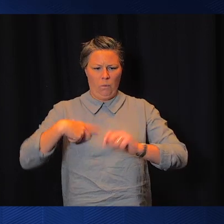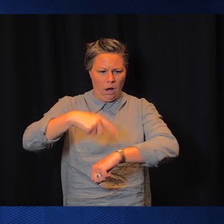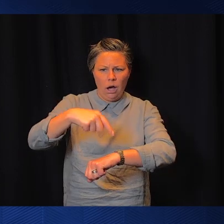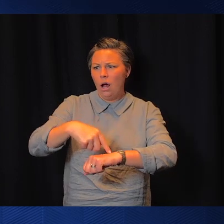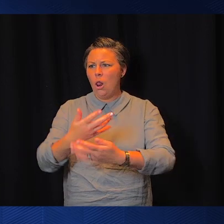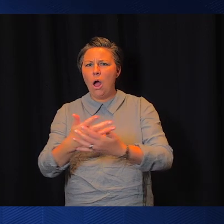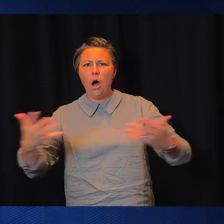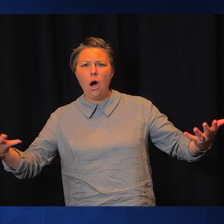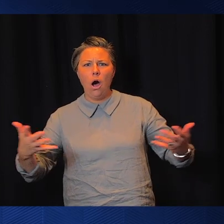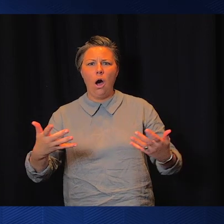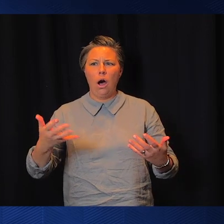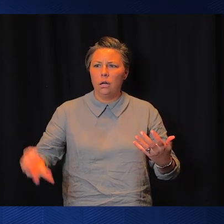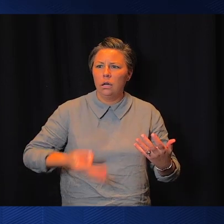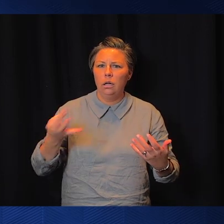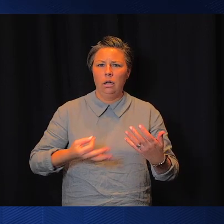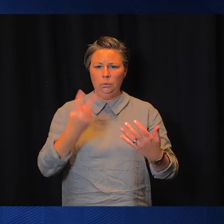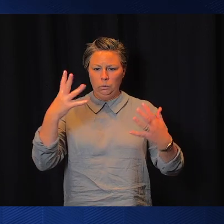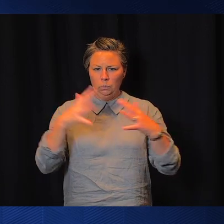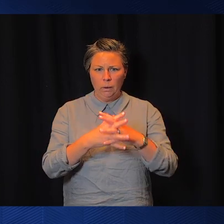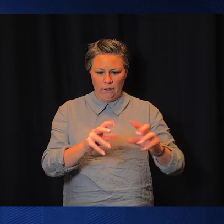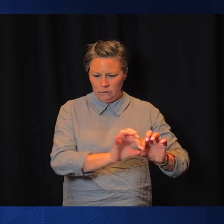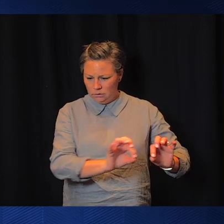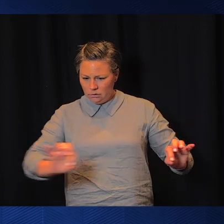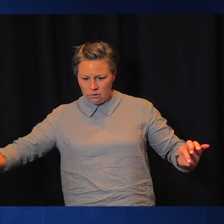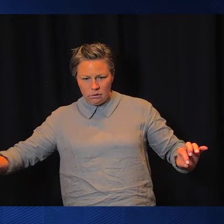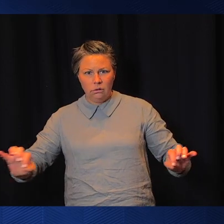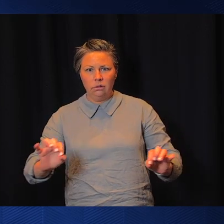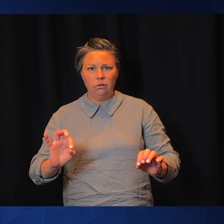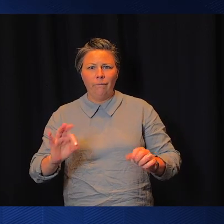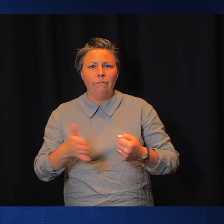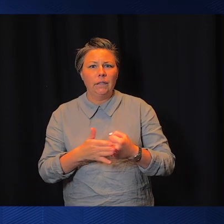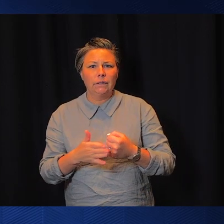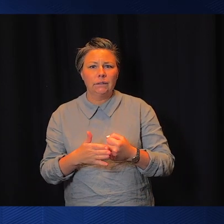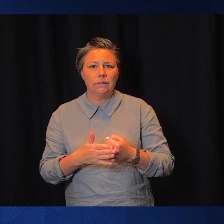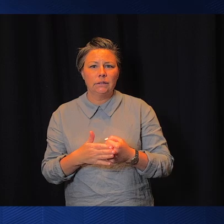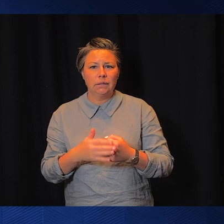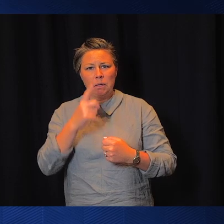long, why is it taking forever to get this cable connected. However,